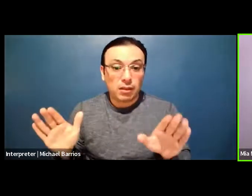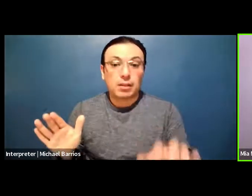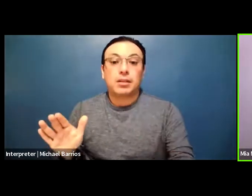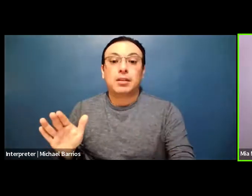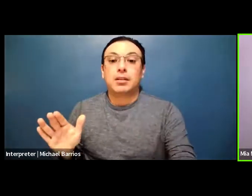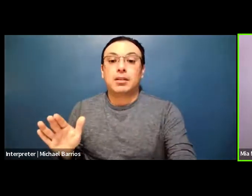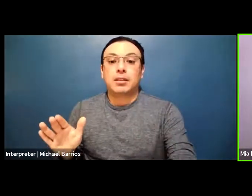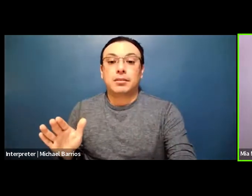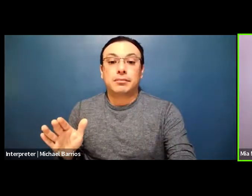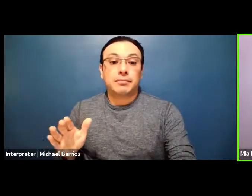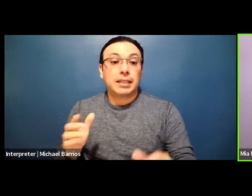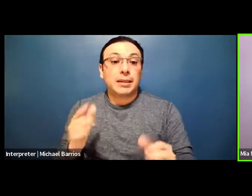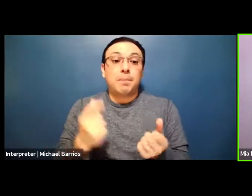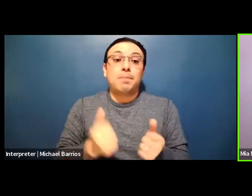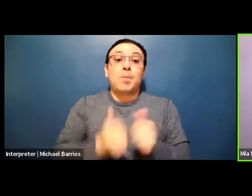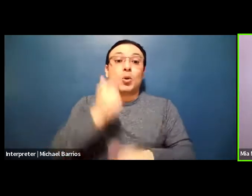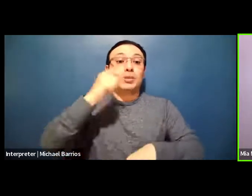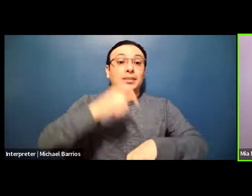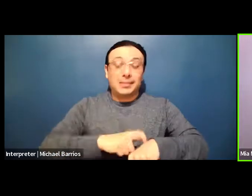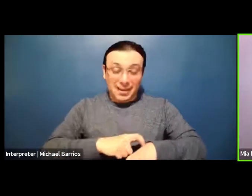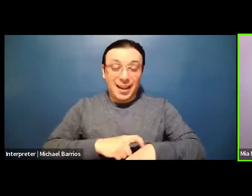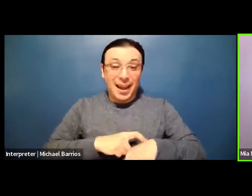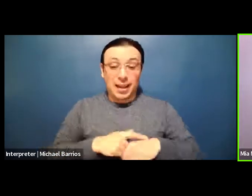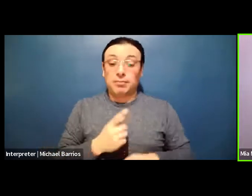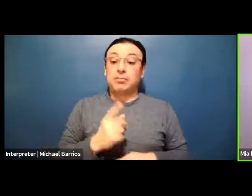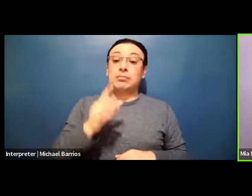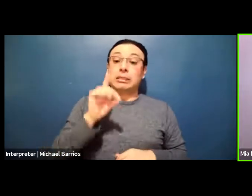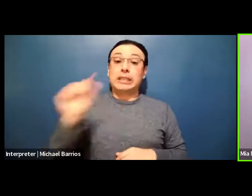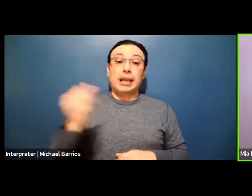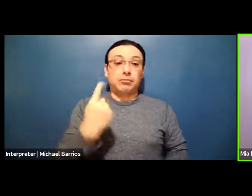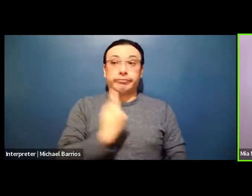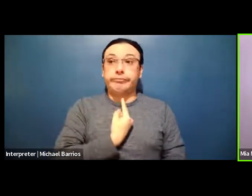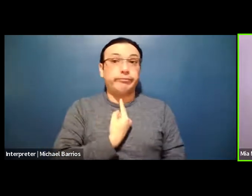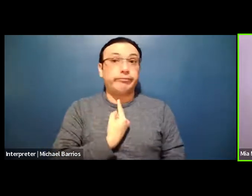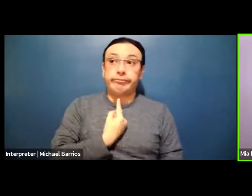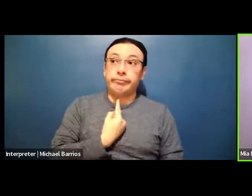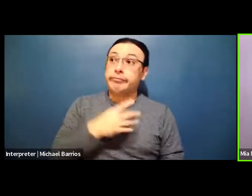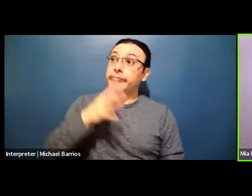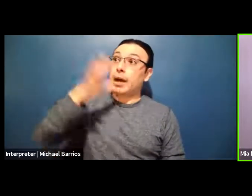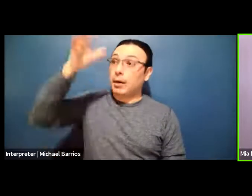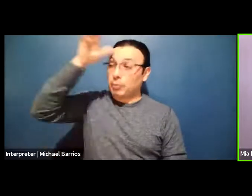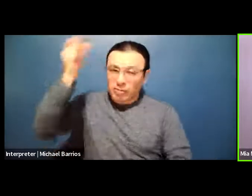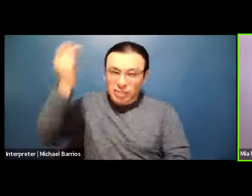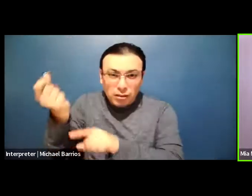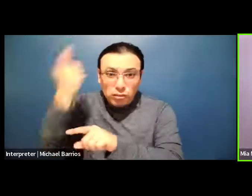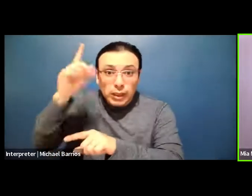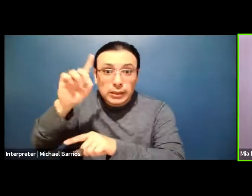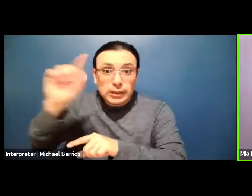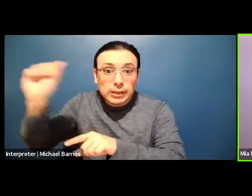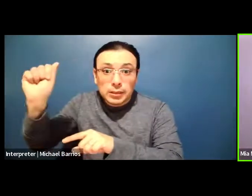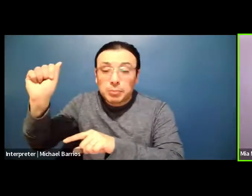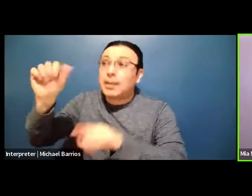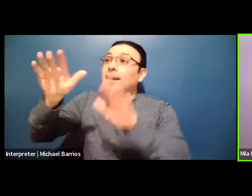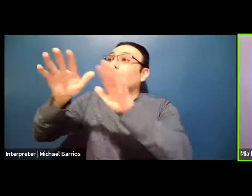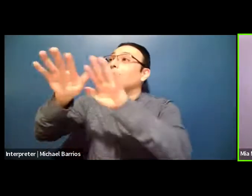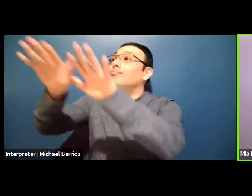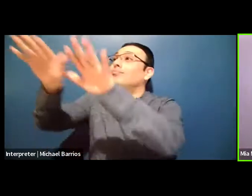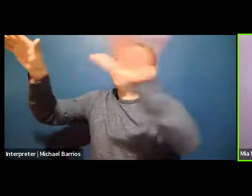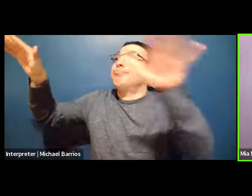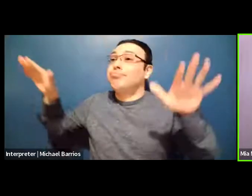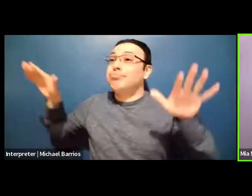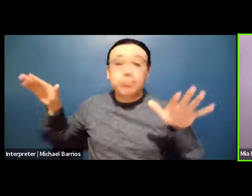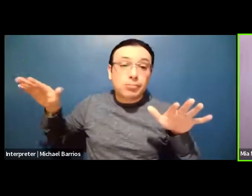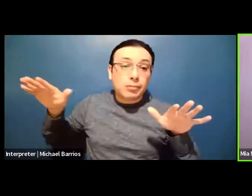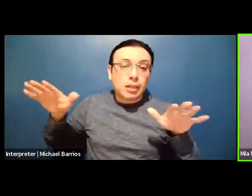only disabled person in our families, and our parents did not know anything about disability outside of a medicalized